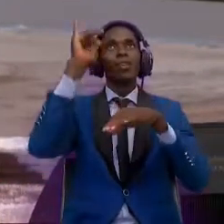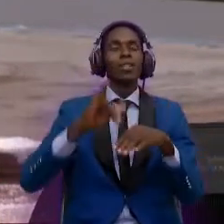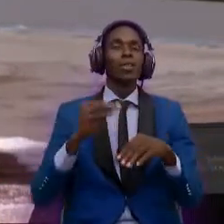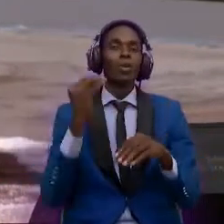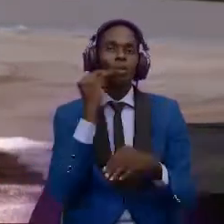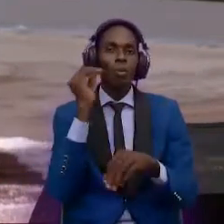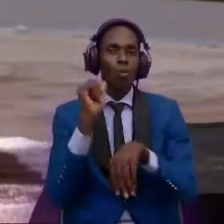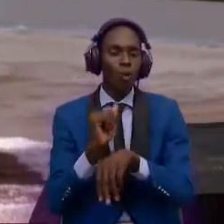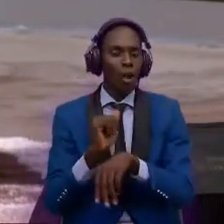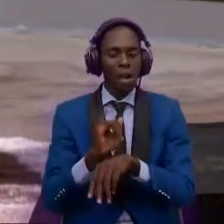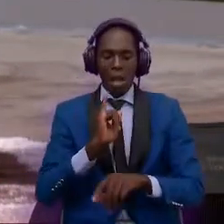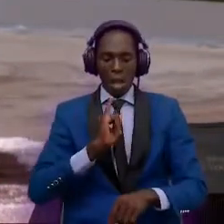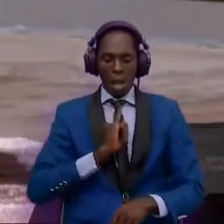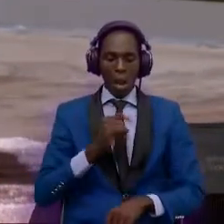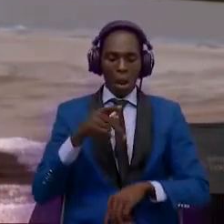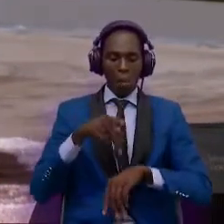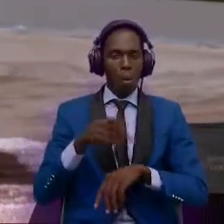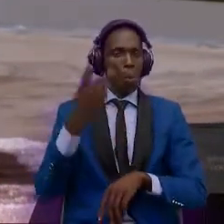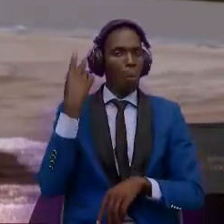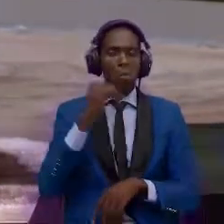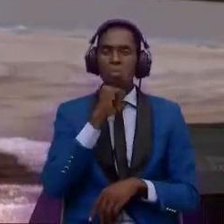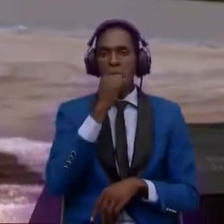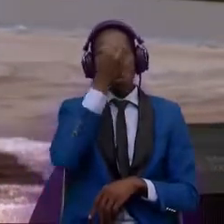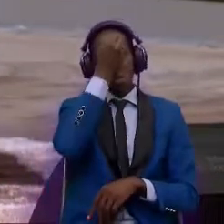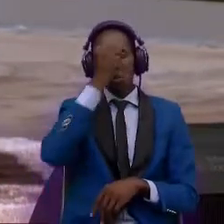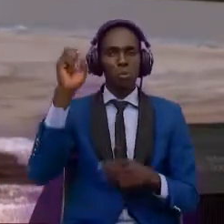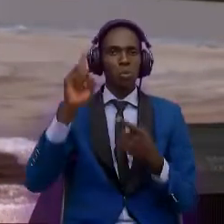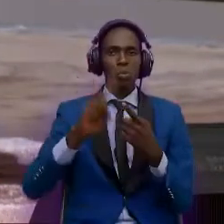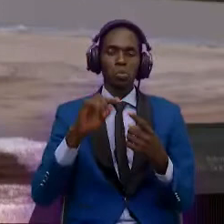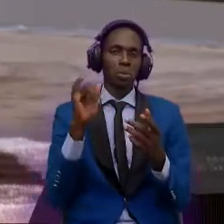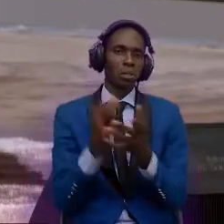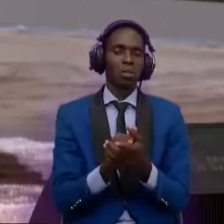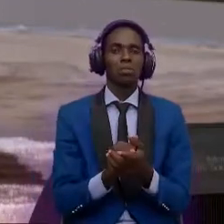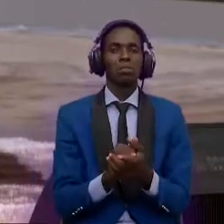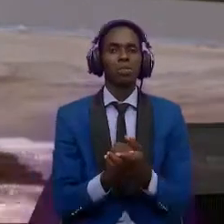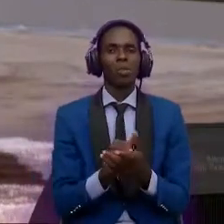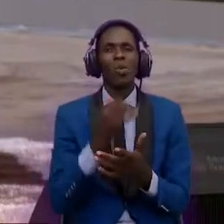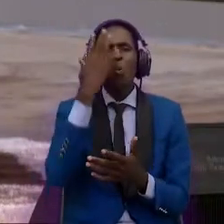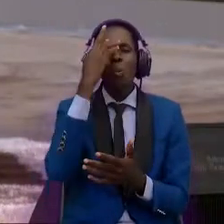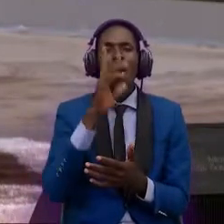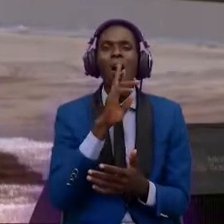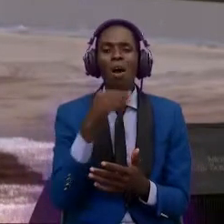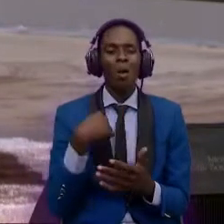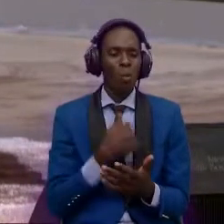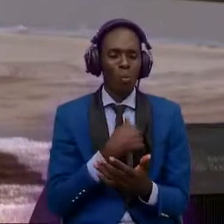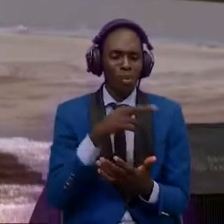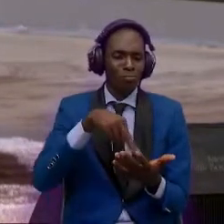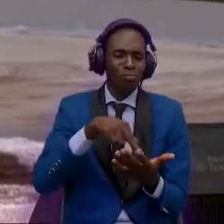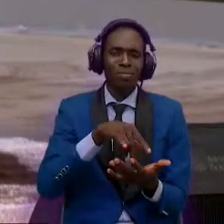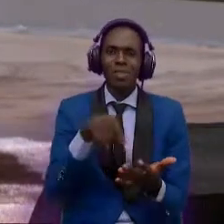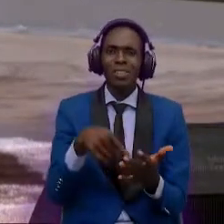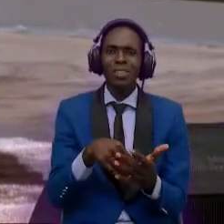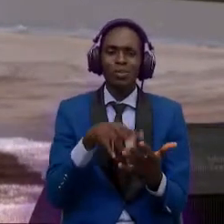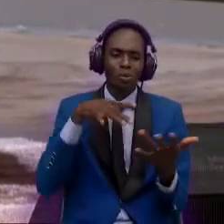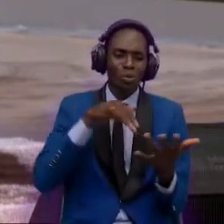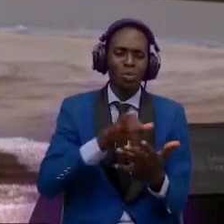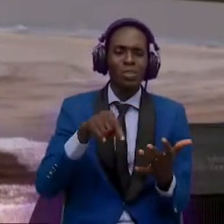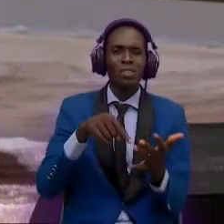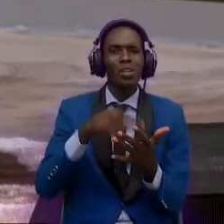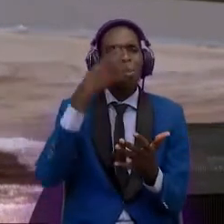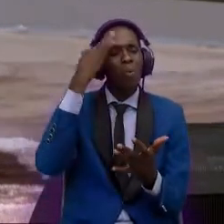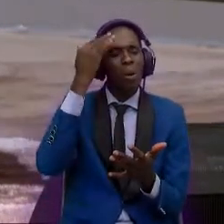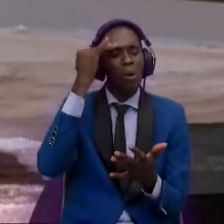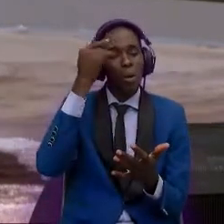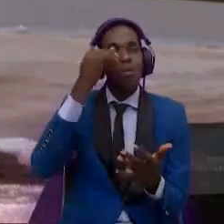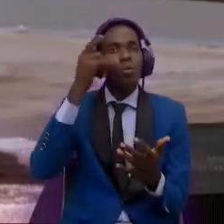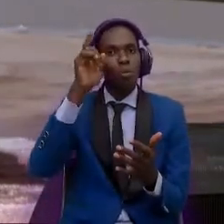not disobedient to the heavenly vision. Why are we reading this? Why are we studying this? For you to understand, as